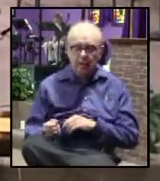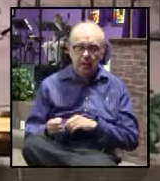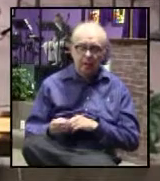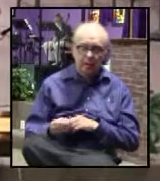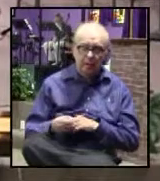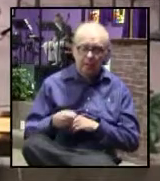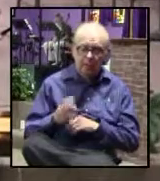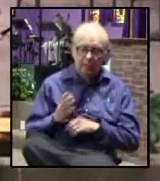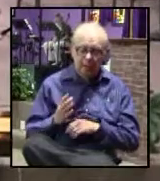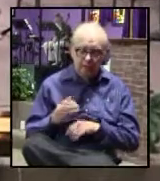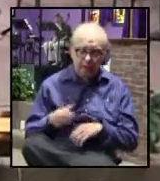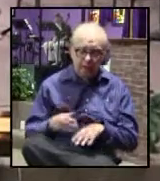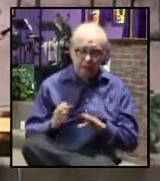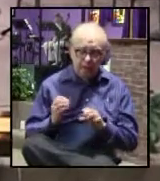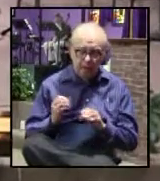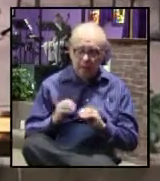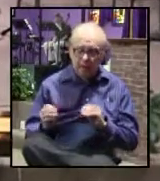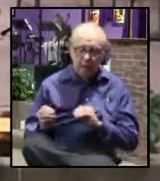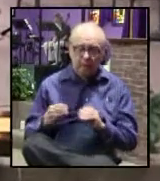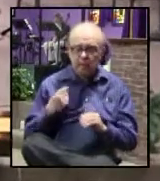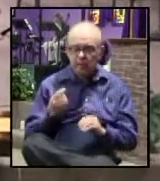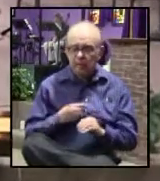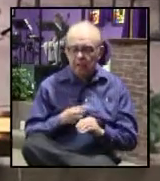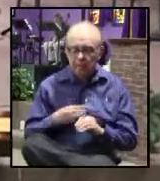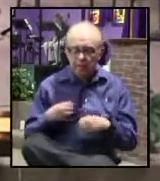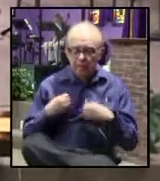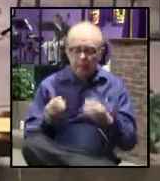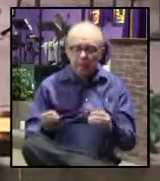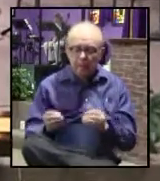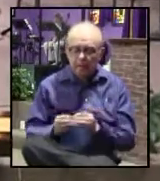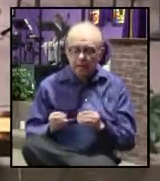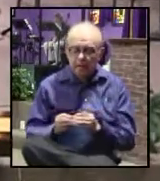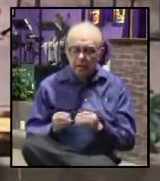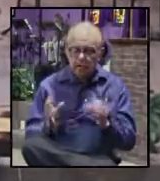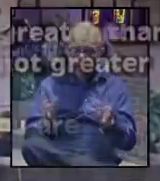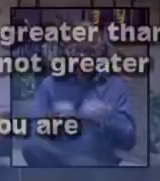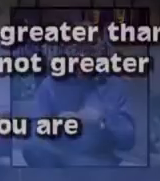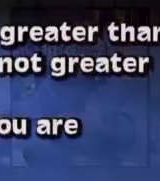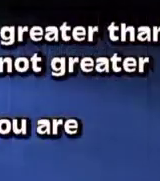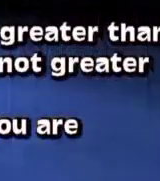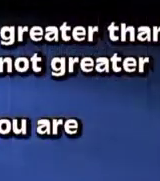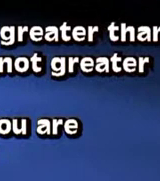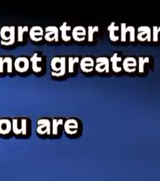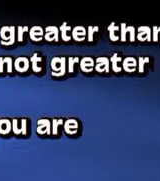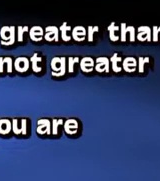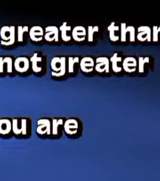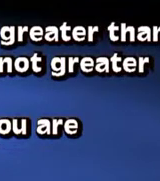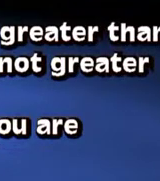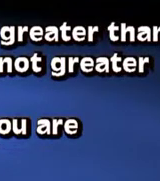be willing to let God pour into us so much that we're willing to give a little more and a little more.